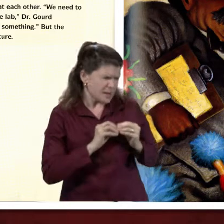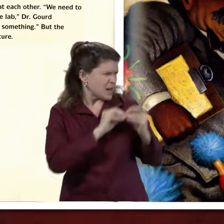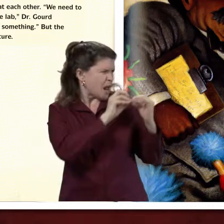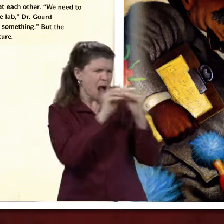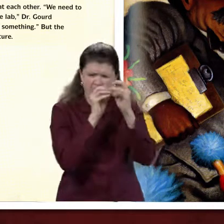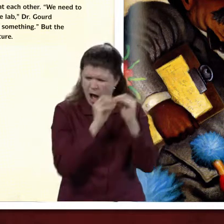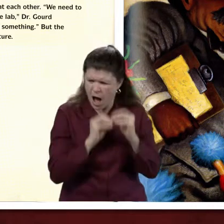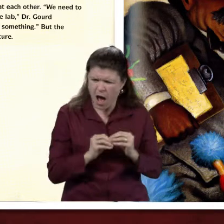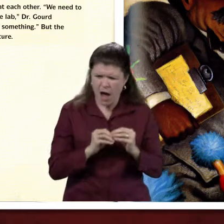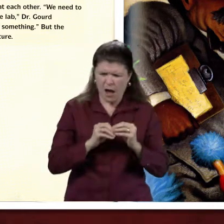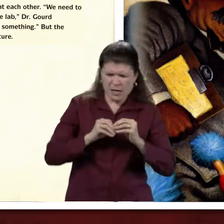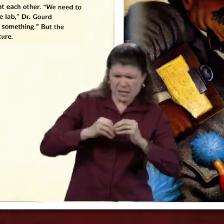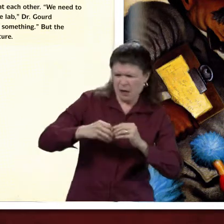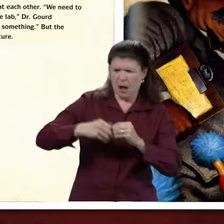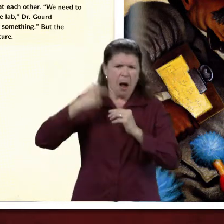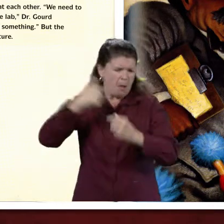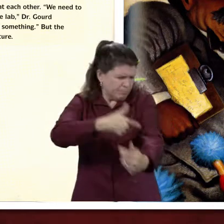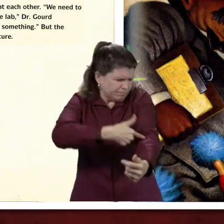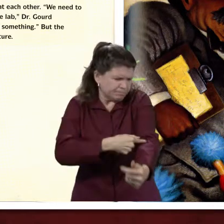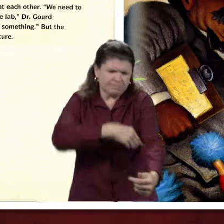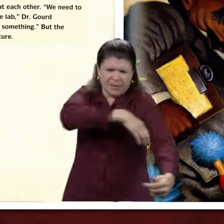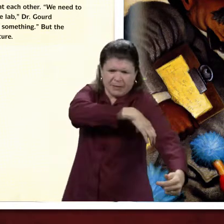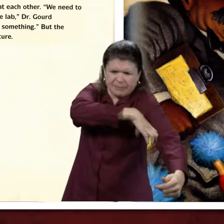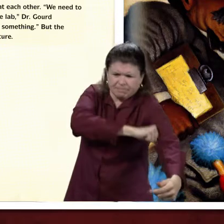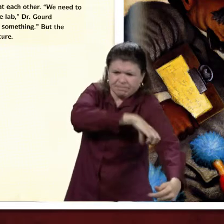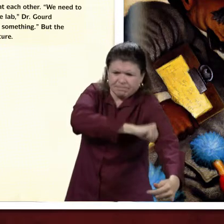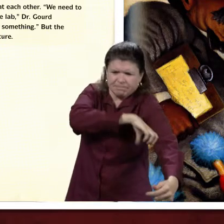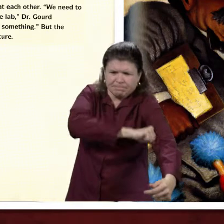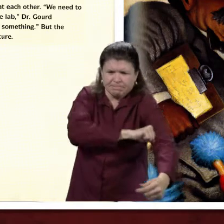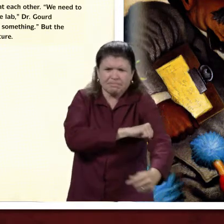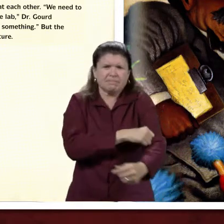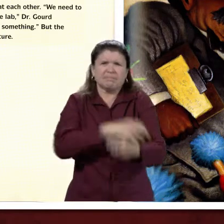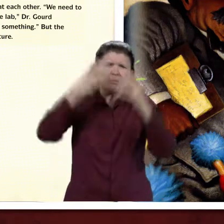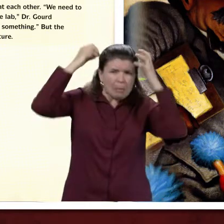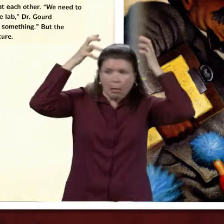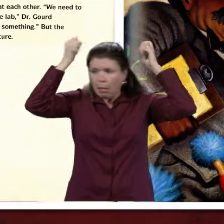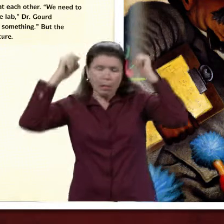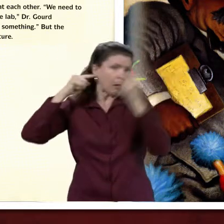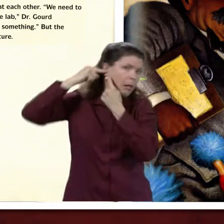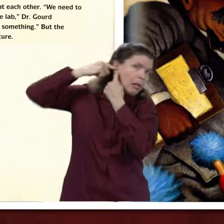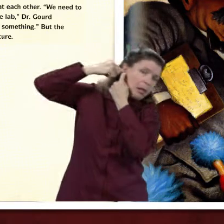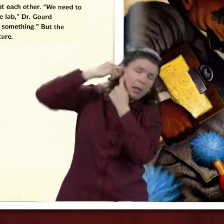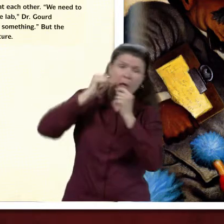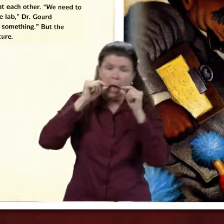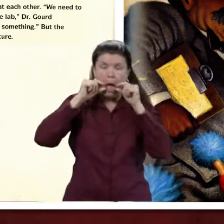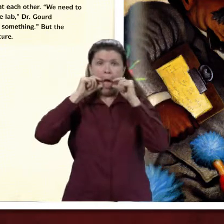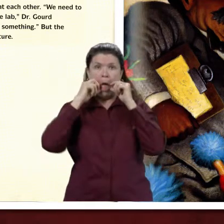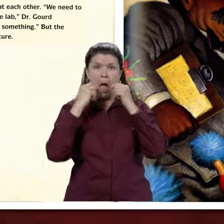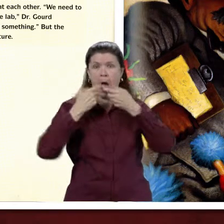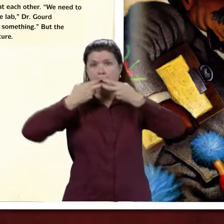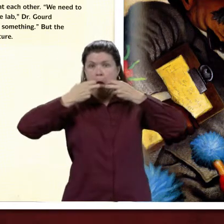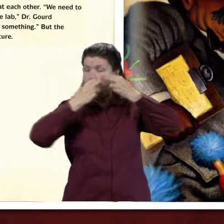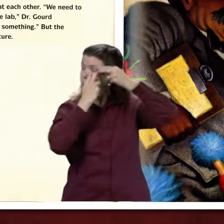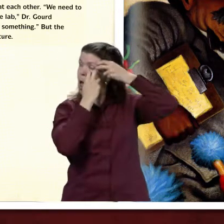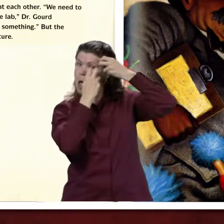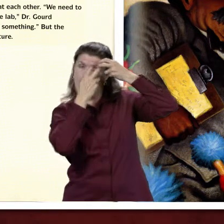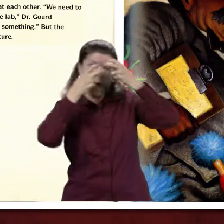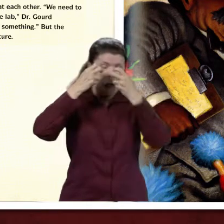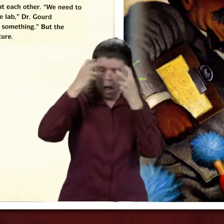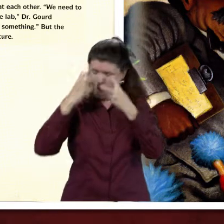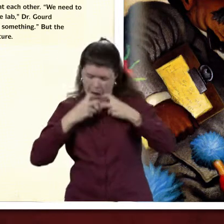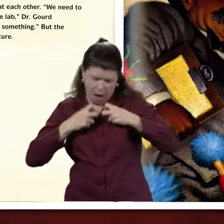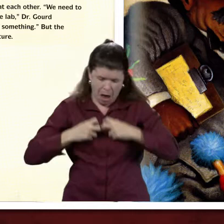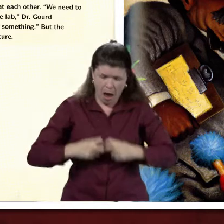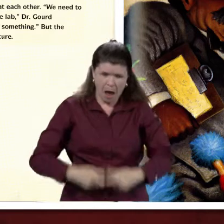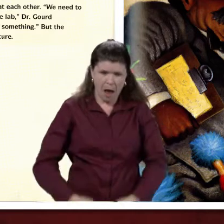be a virus," he announced with authority. Suddenly, fuzzy little virus balls appeared all